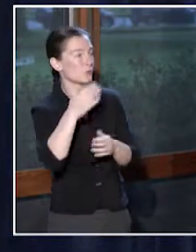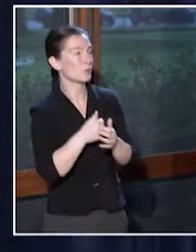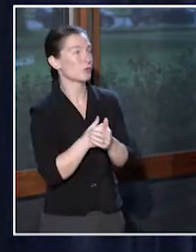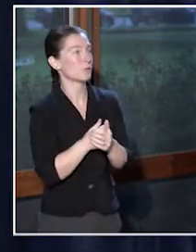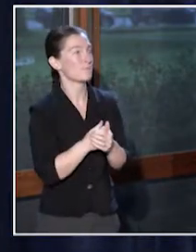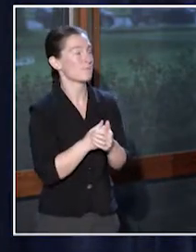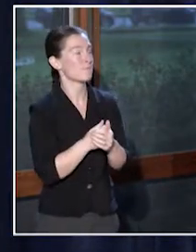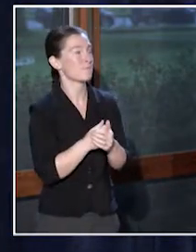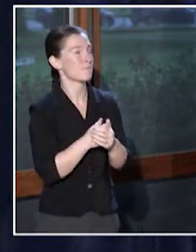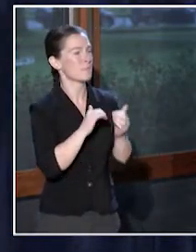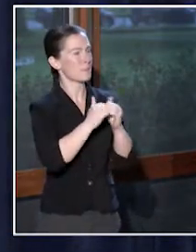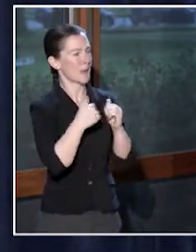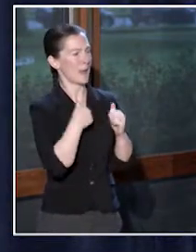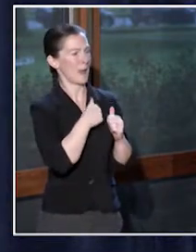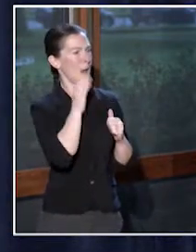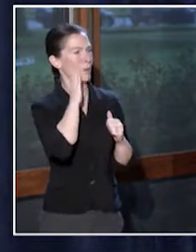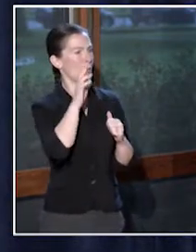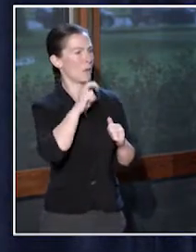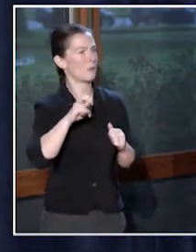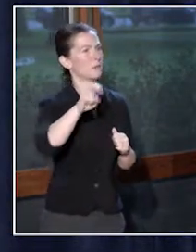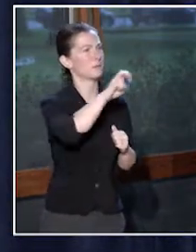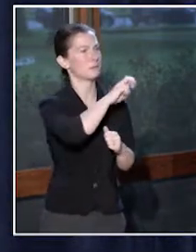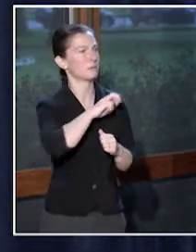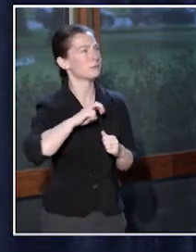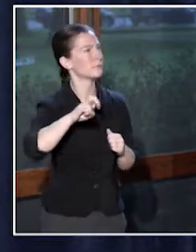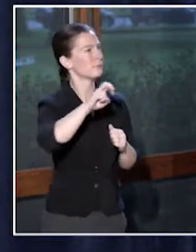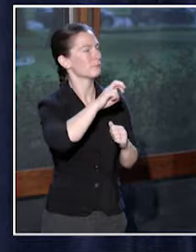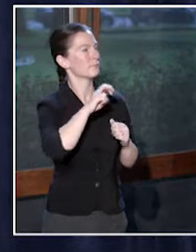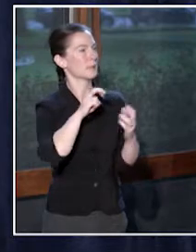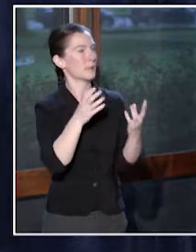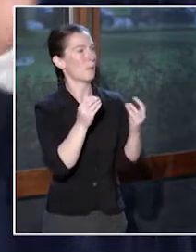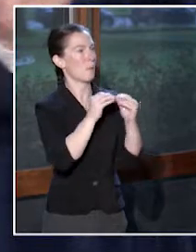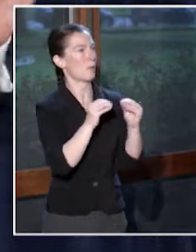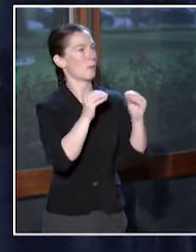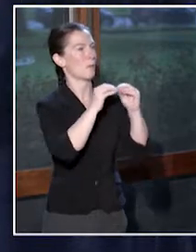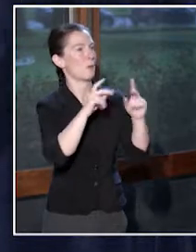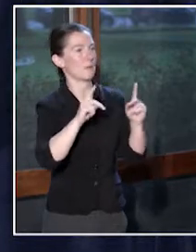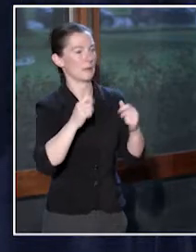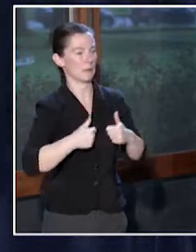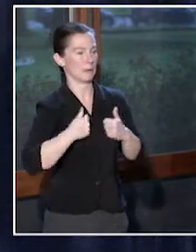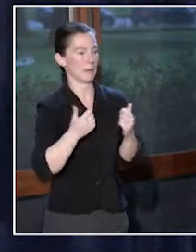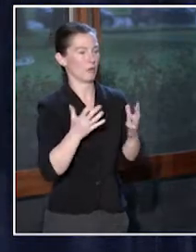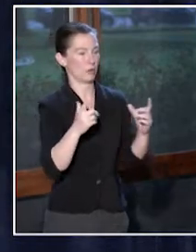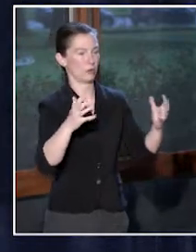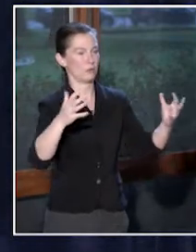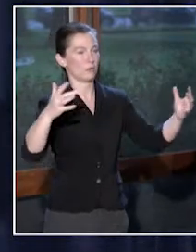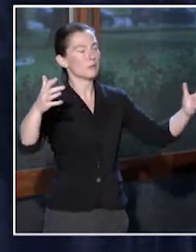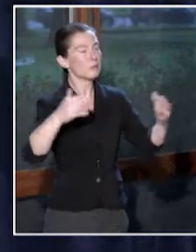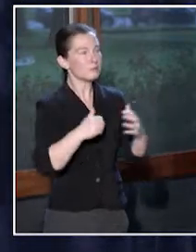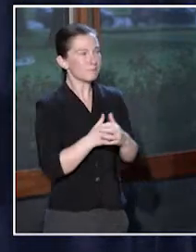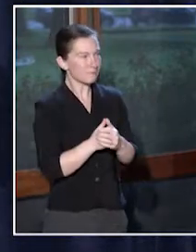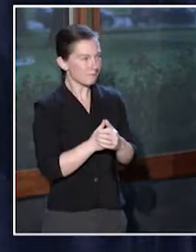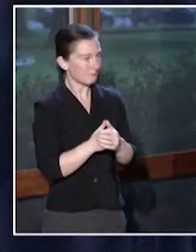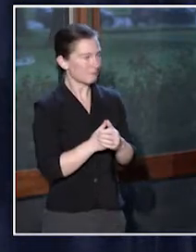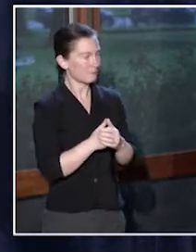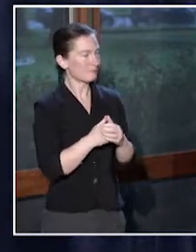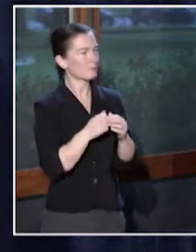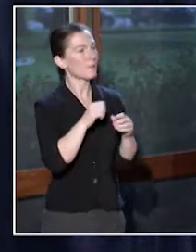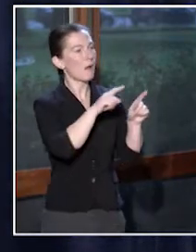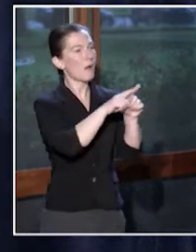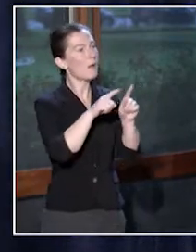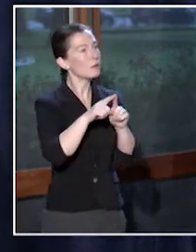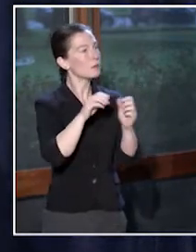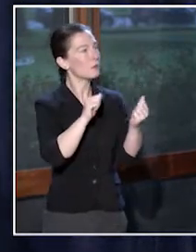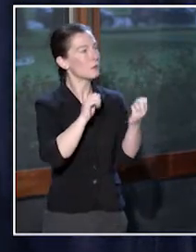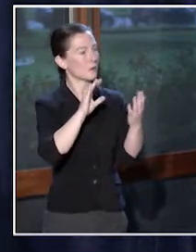all going to get around in an increasingly populated community, but also continuing to address our important climate